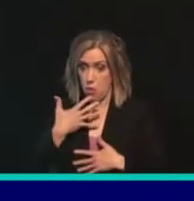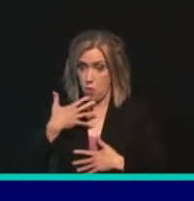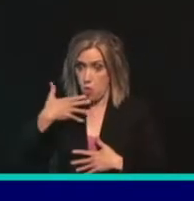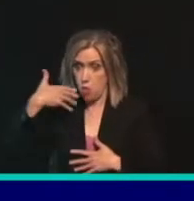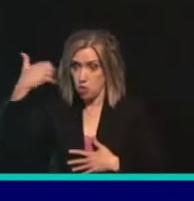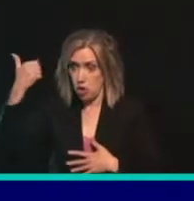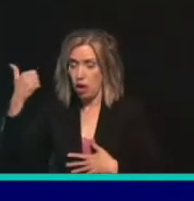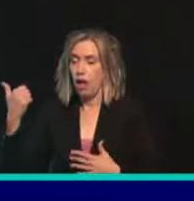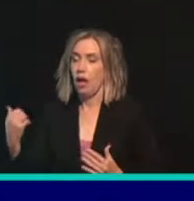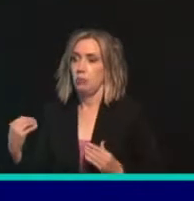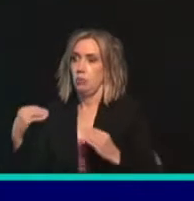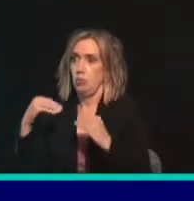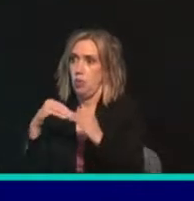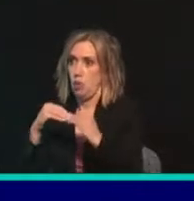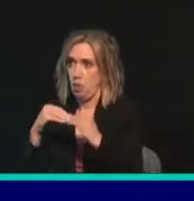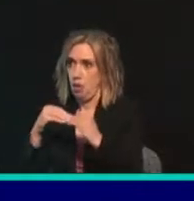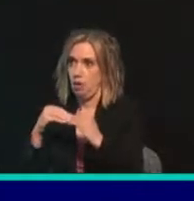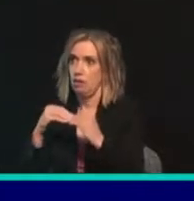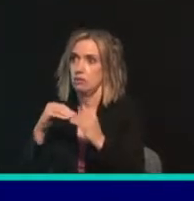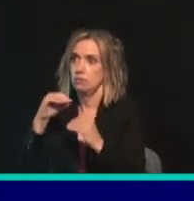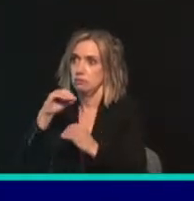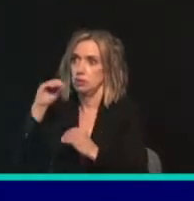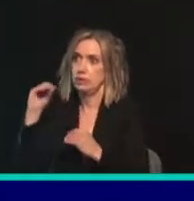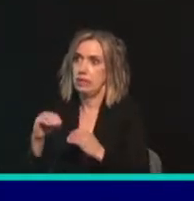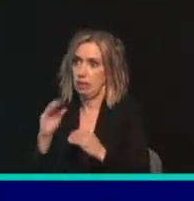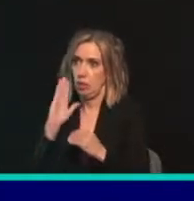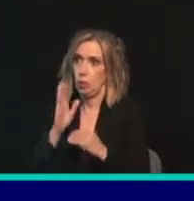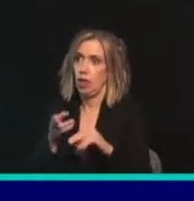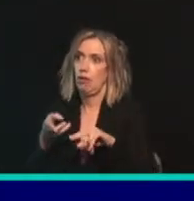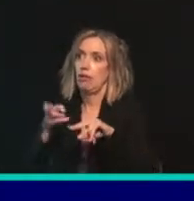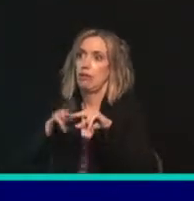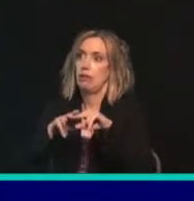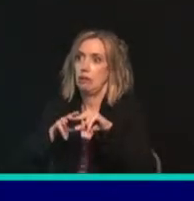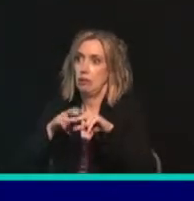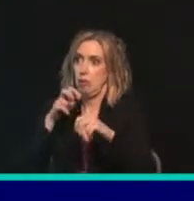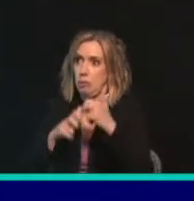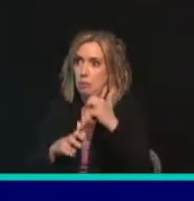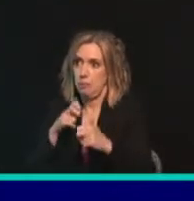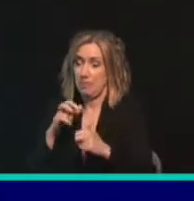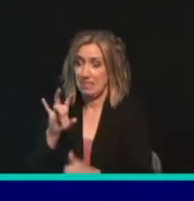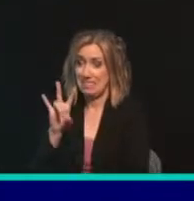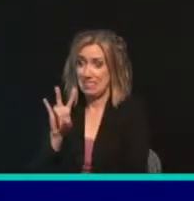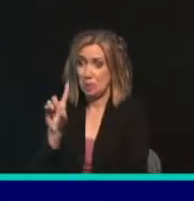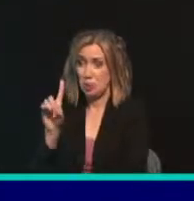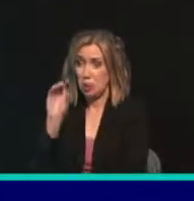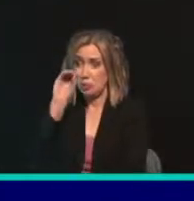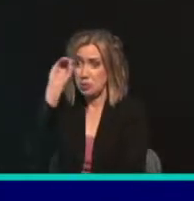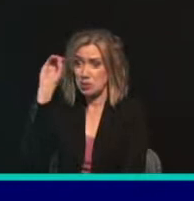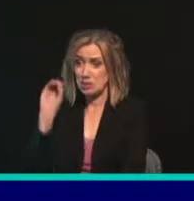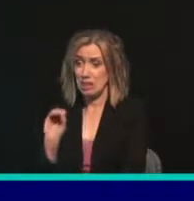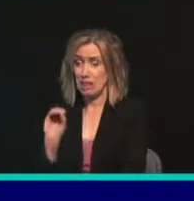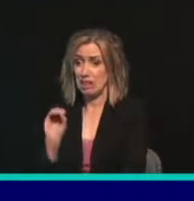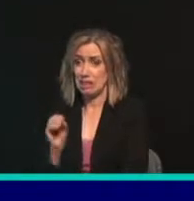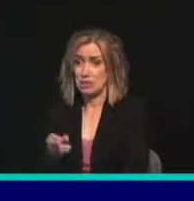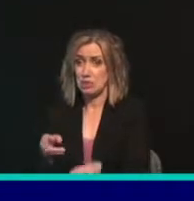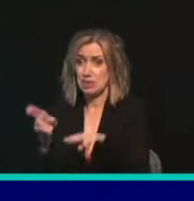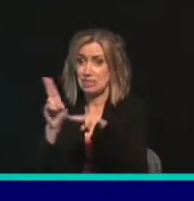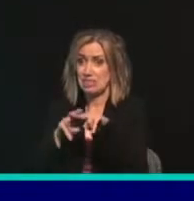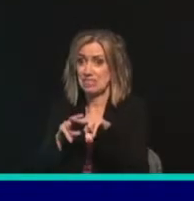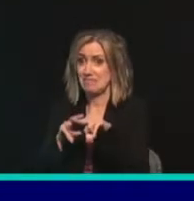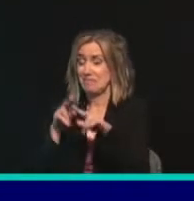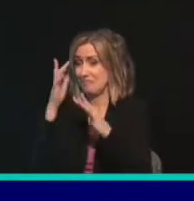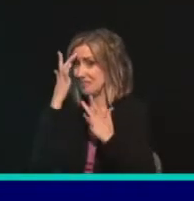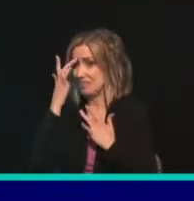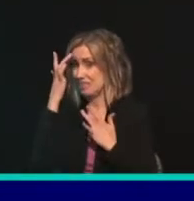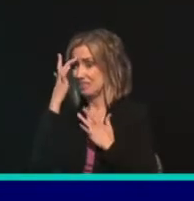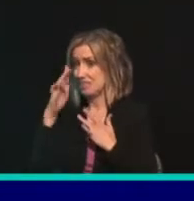future, and we already see some signs of that, with 71% increase in deaths due to Alzheimer's disease in the United